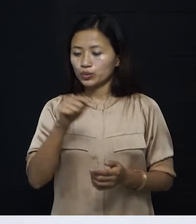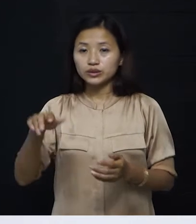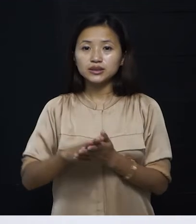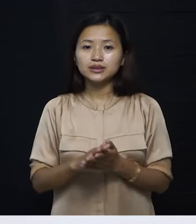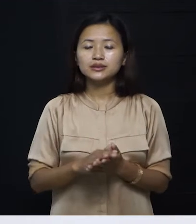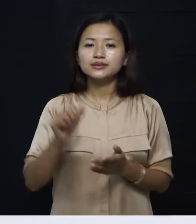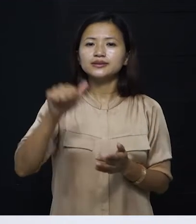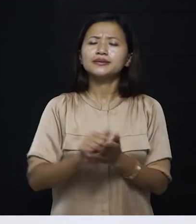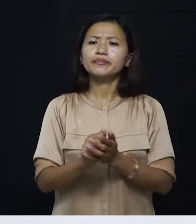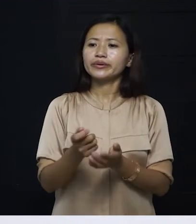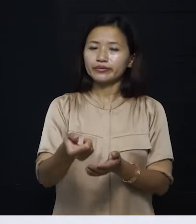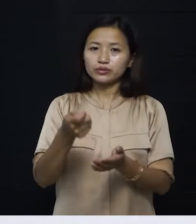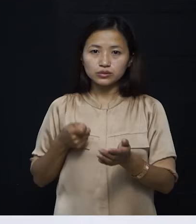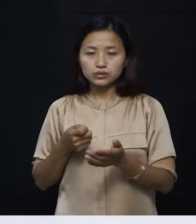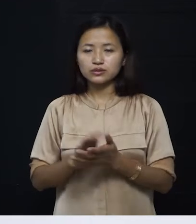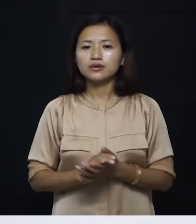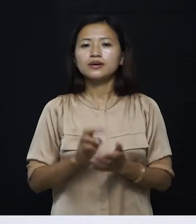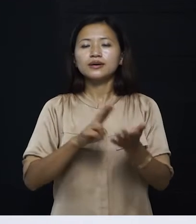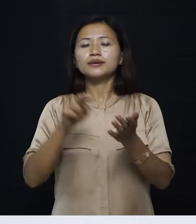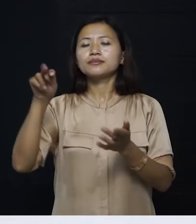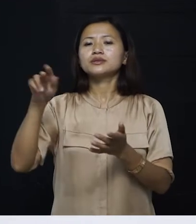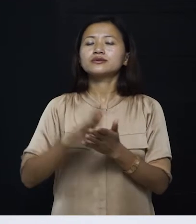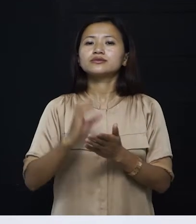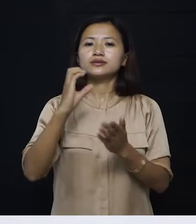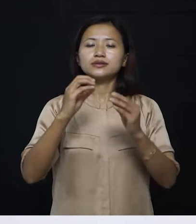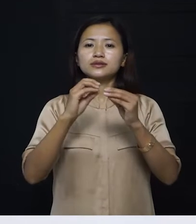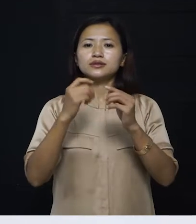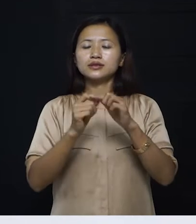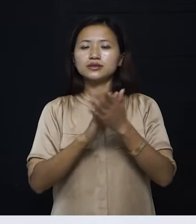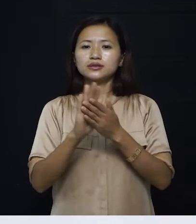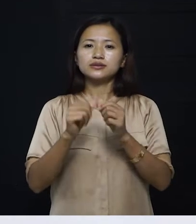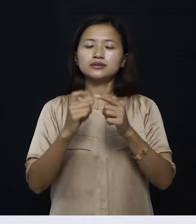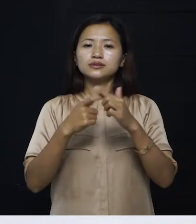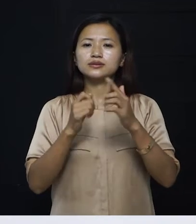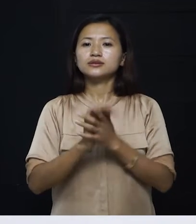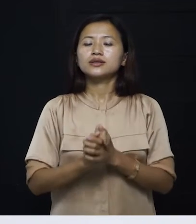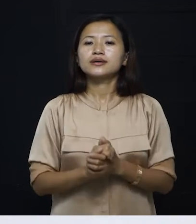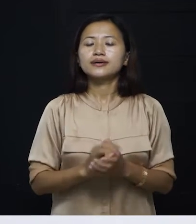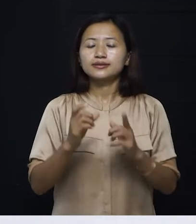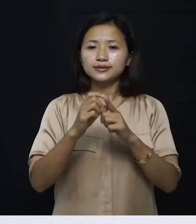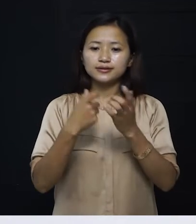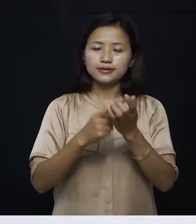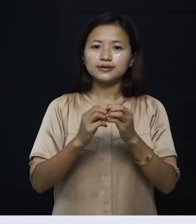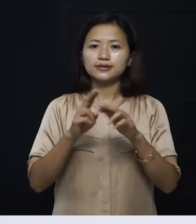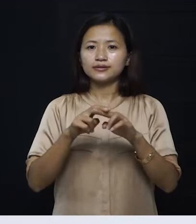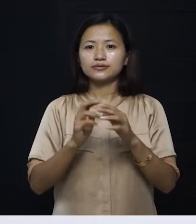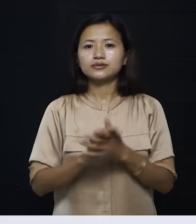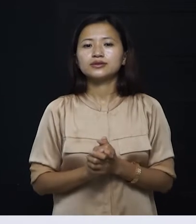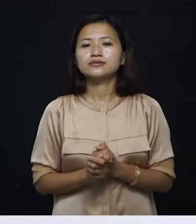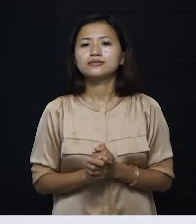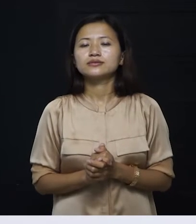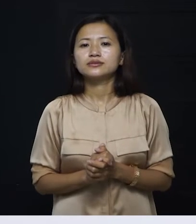be withdrawn by means of check and draft. That is called as the bank